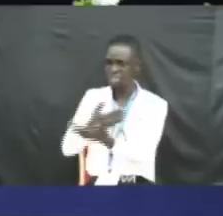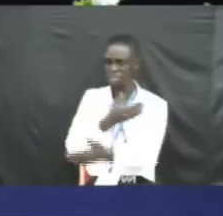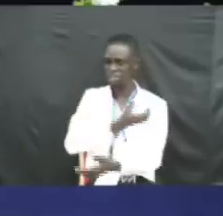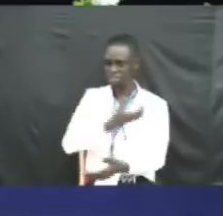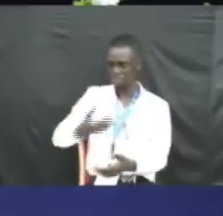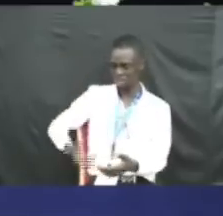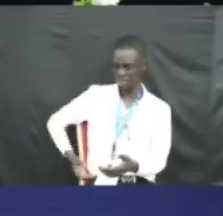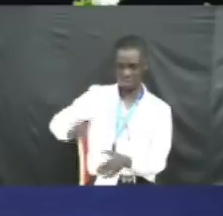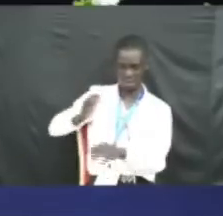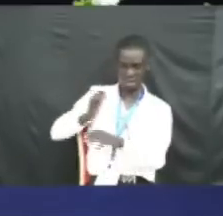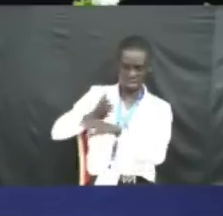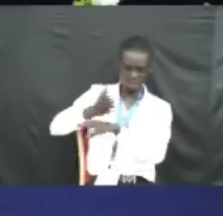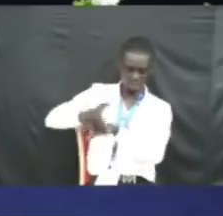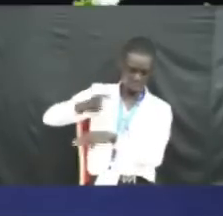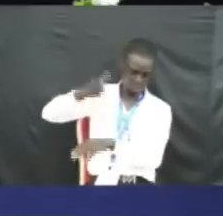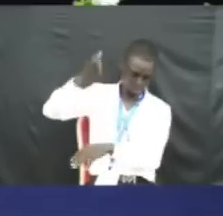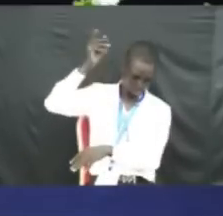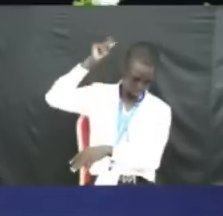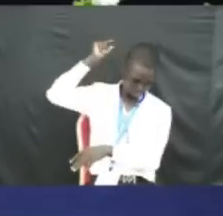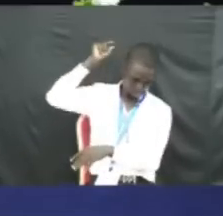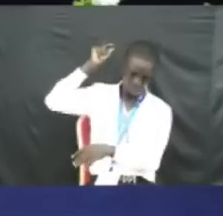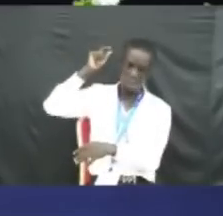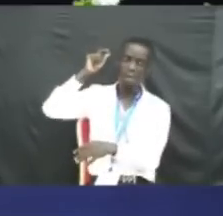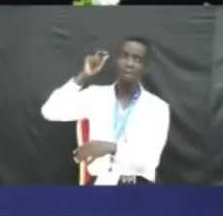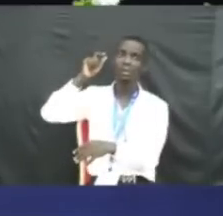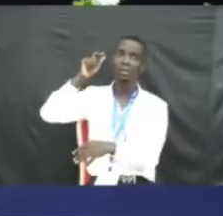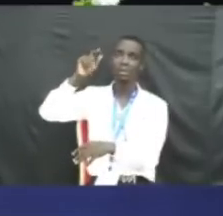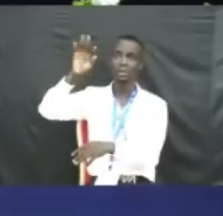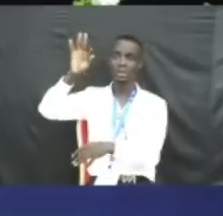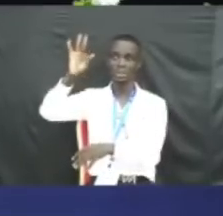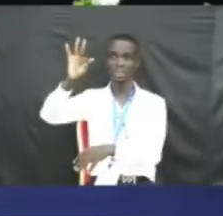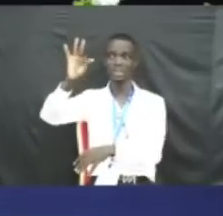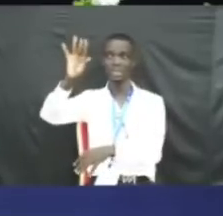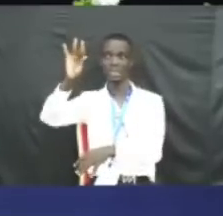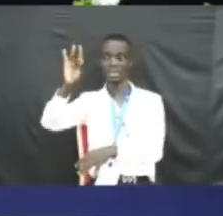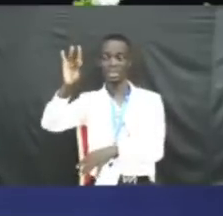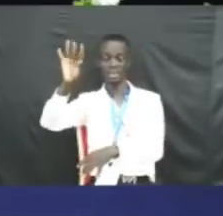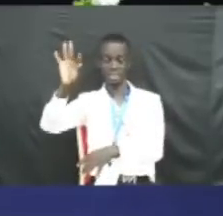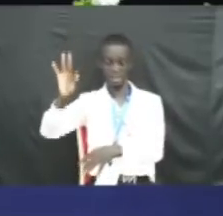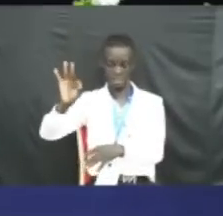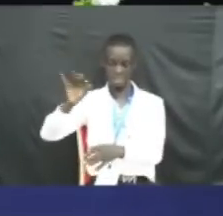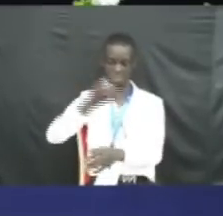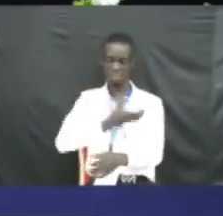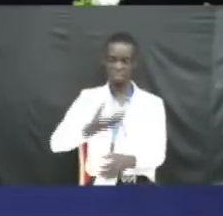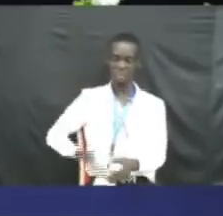death of the then Odicro in 1989. Yeah.